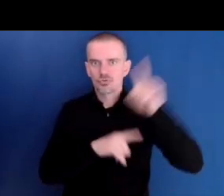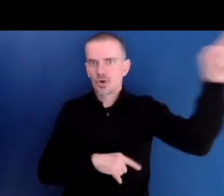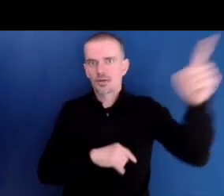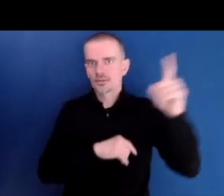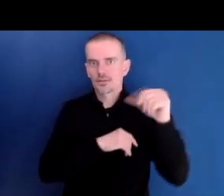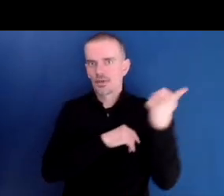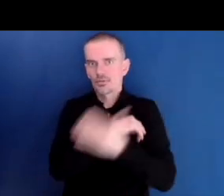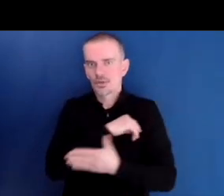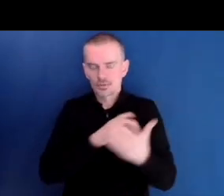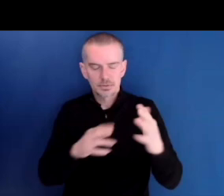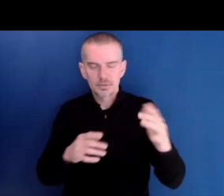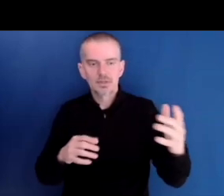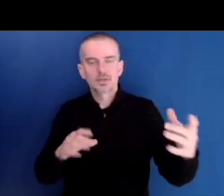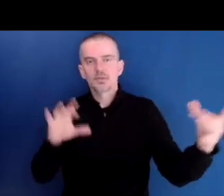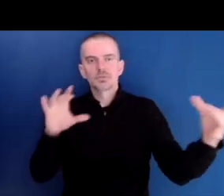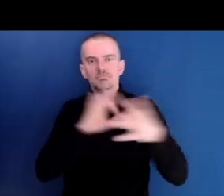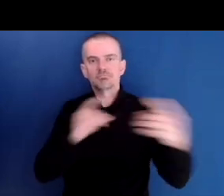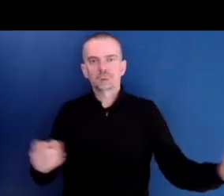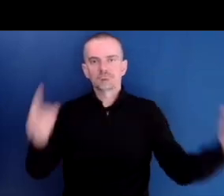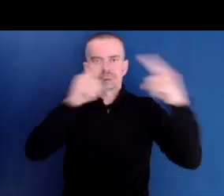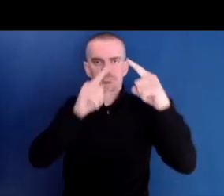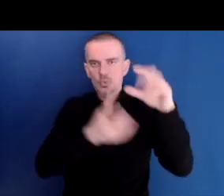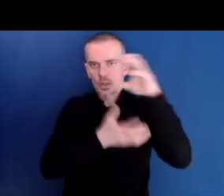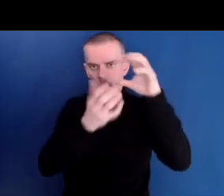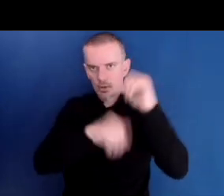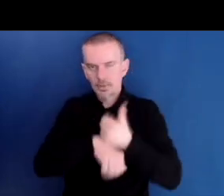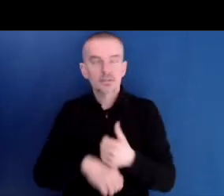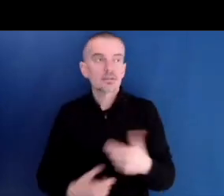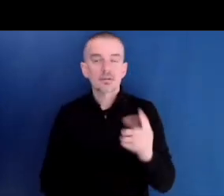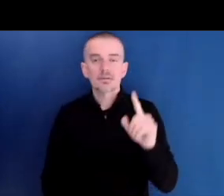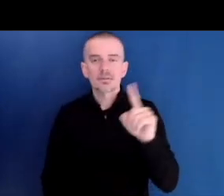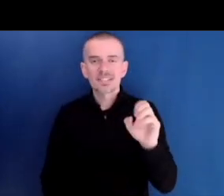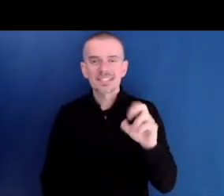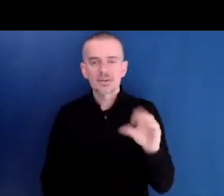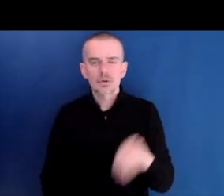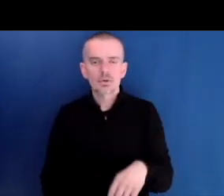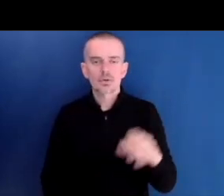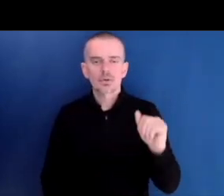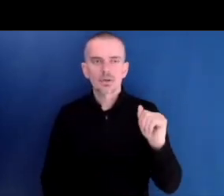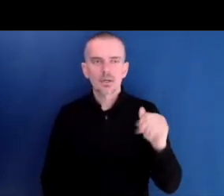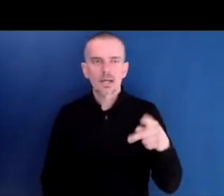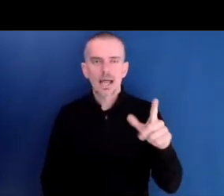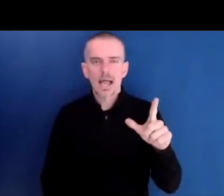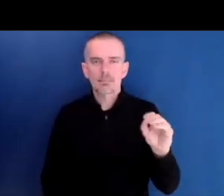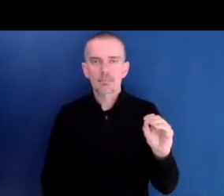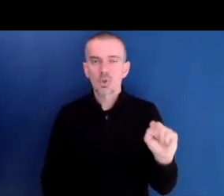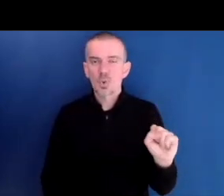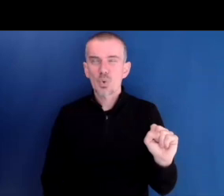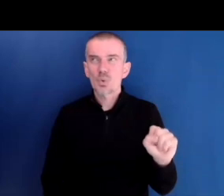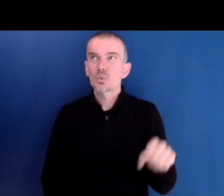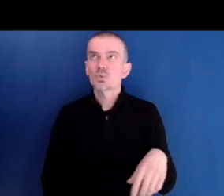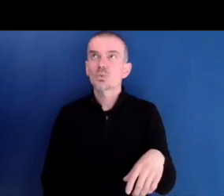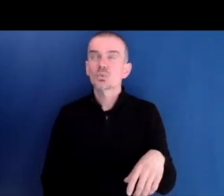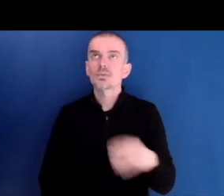system. I mean, there's also like Zero, there's Applos, which is another one. There's Financial